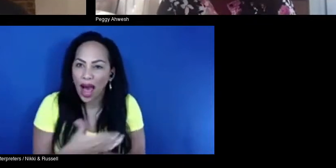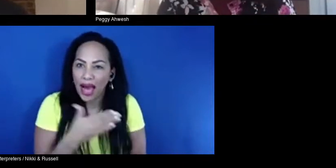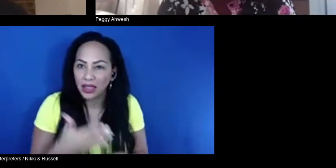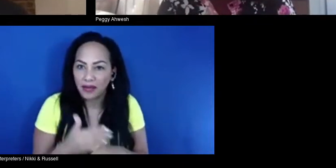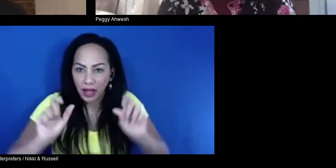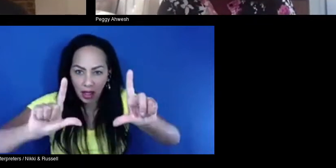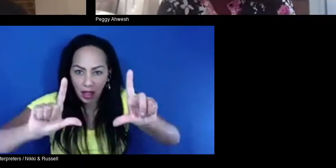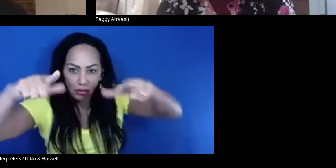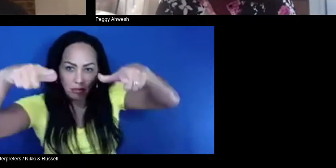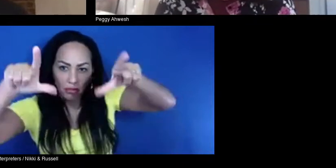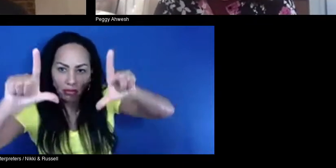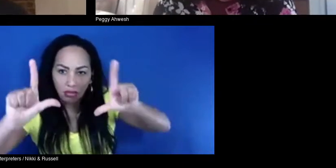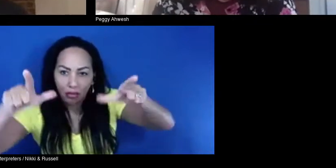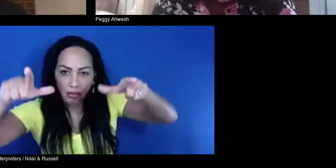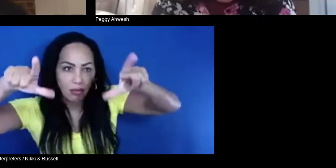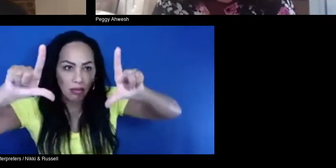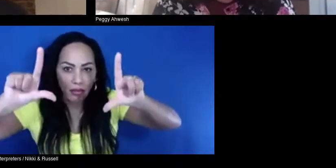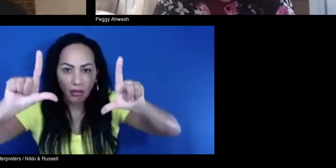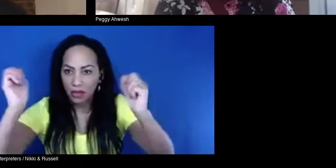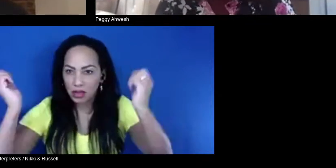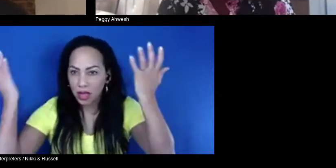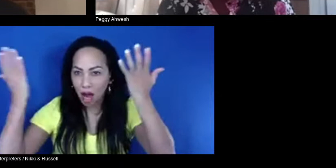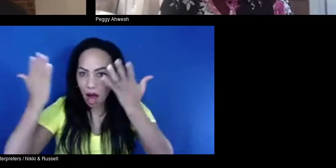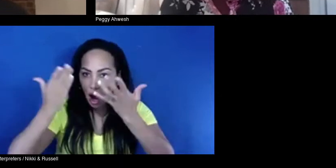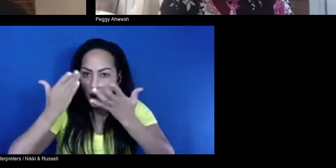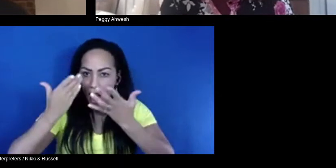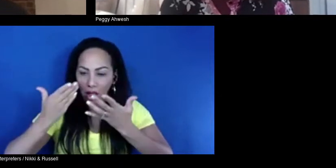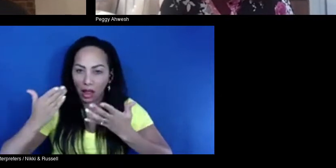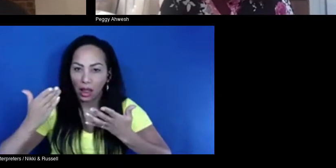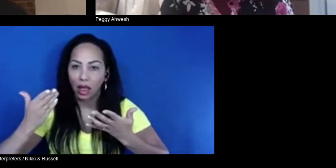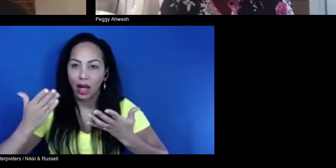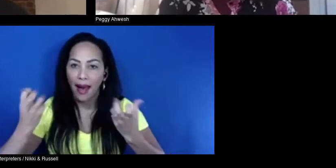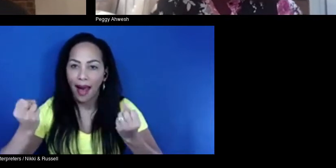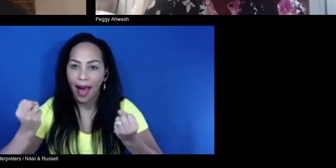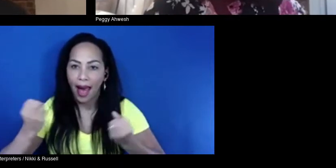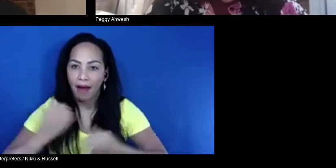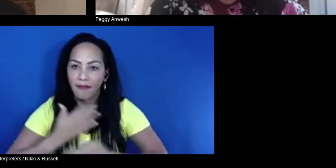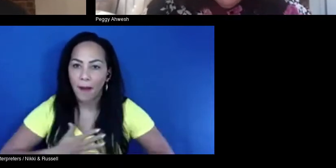shadowy, dark, something that really is emotive. And I think